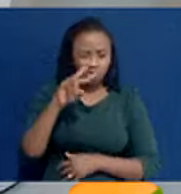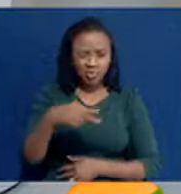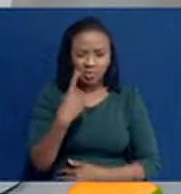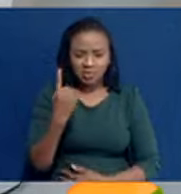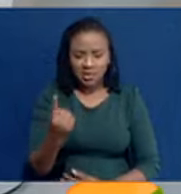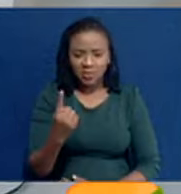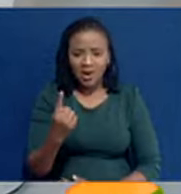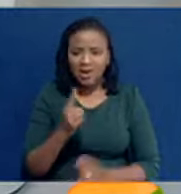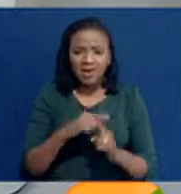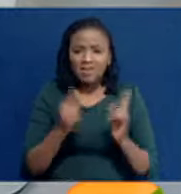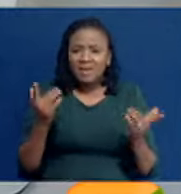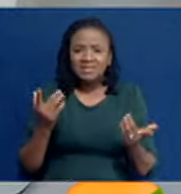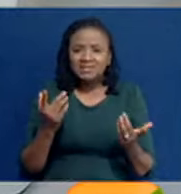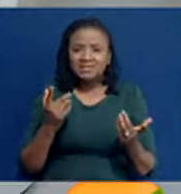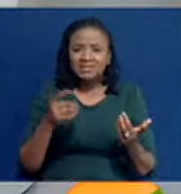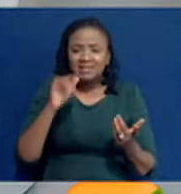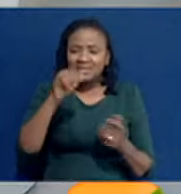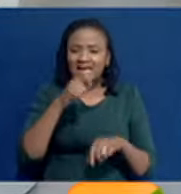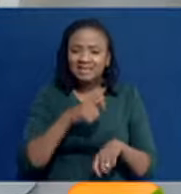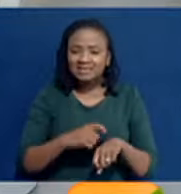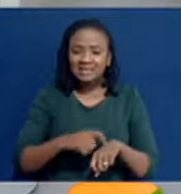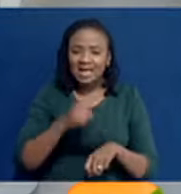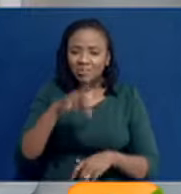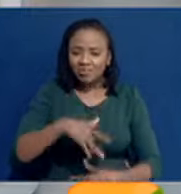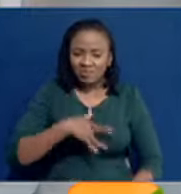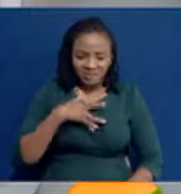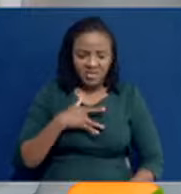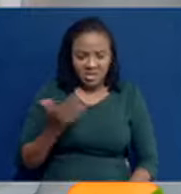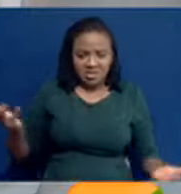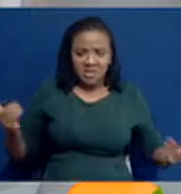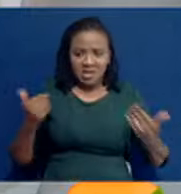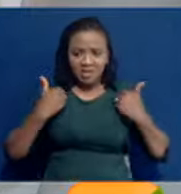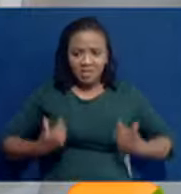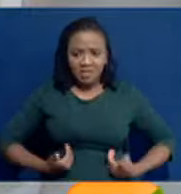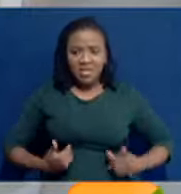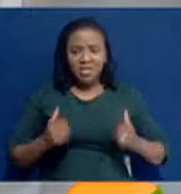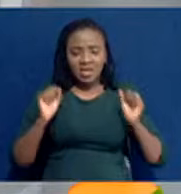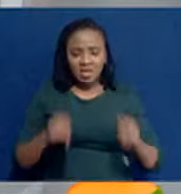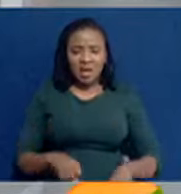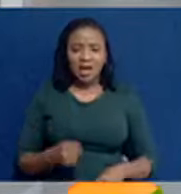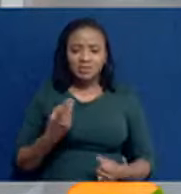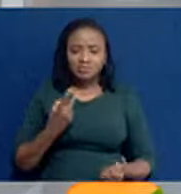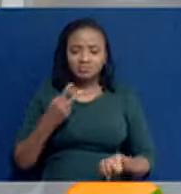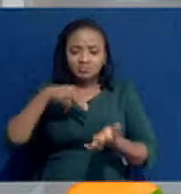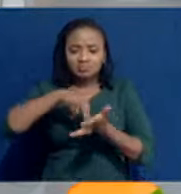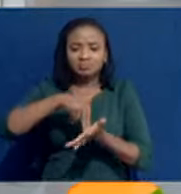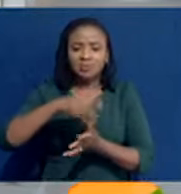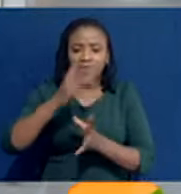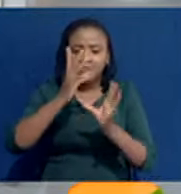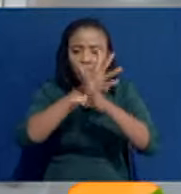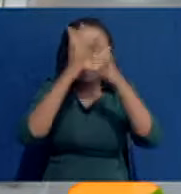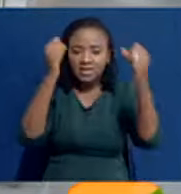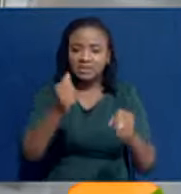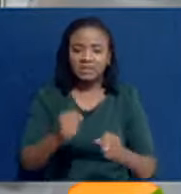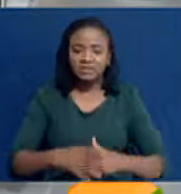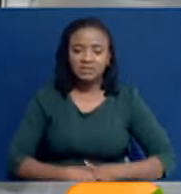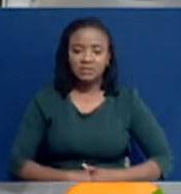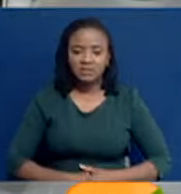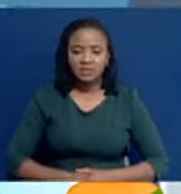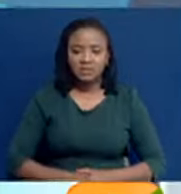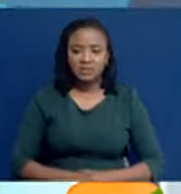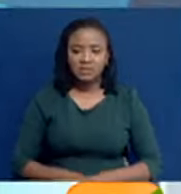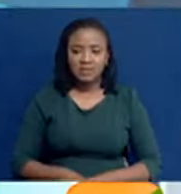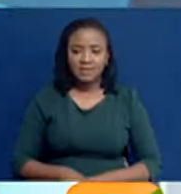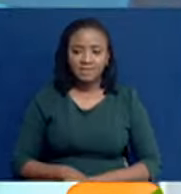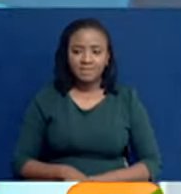What was it about that time that you felt, I want to throw my hat in the ring? Actually, the said former